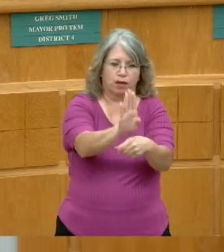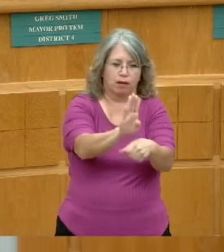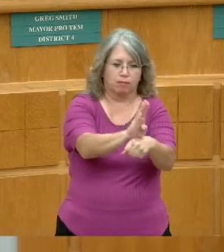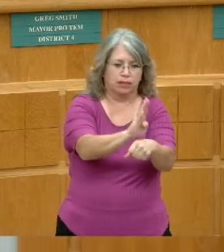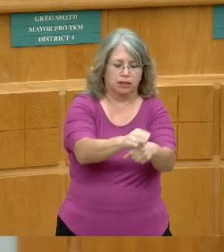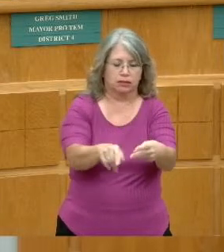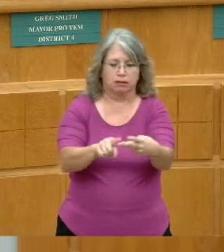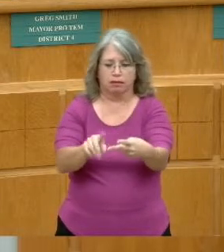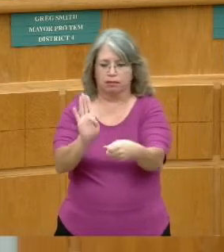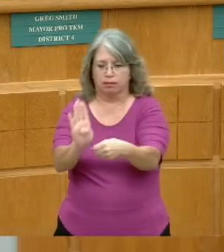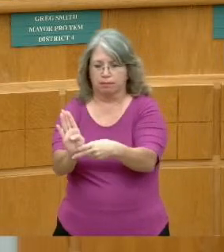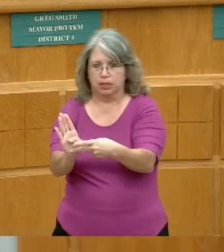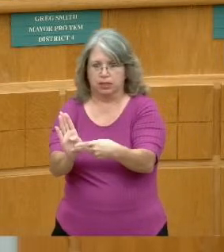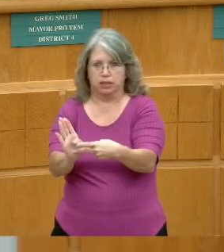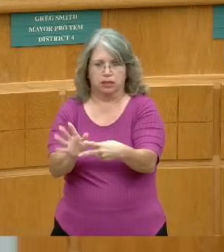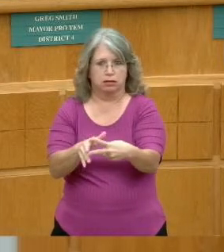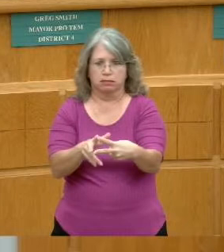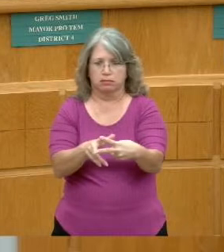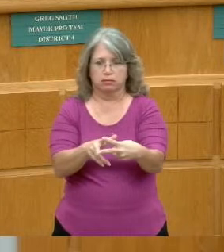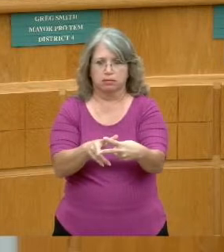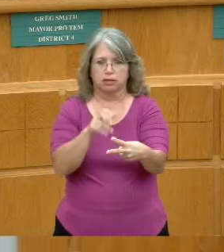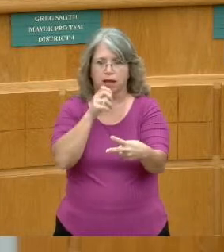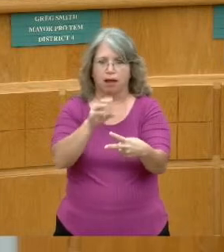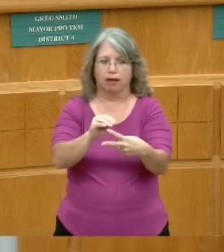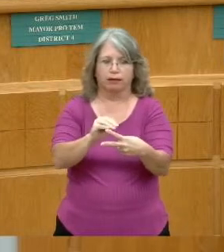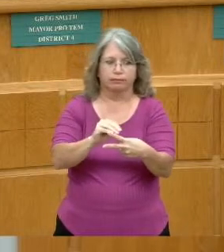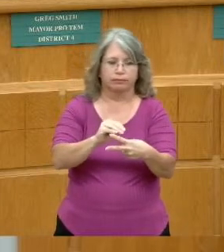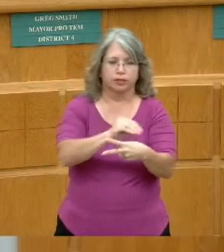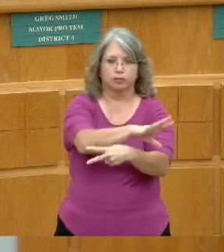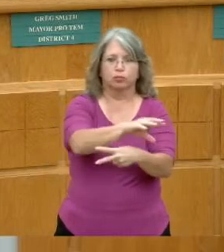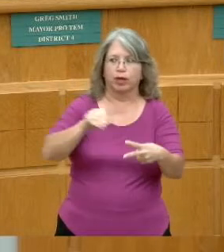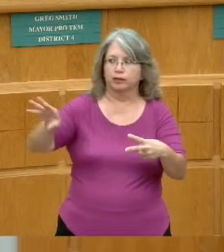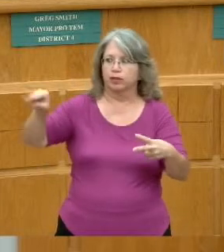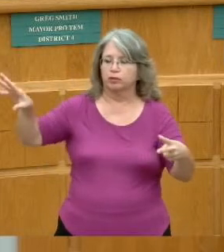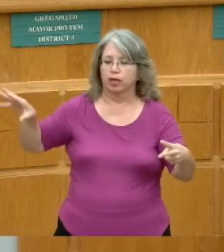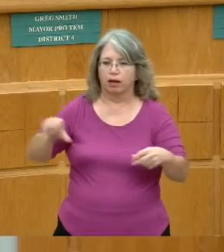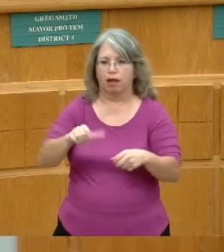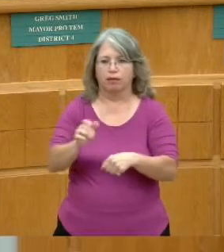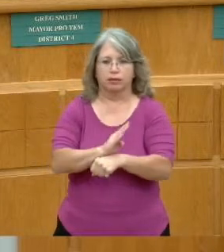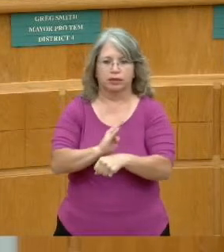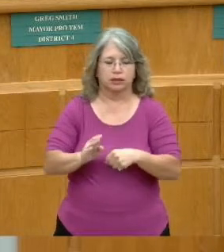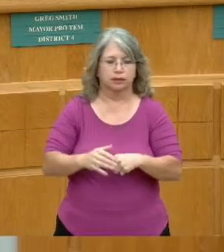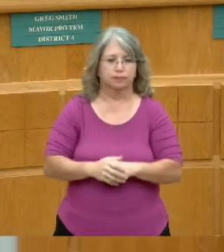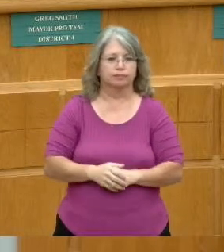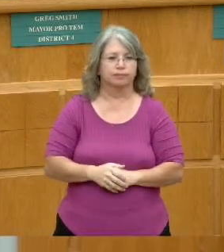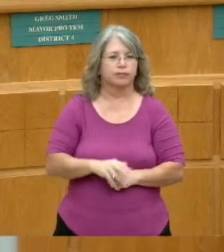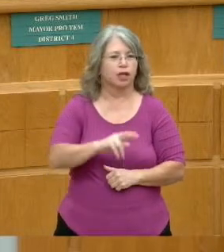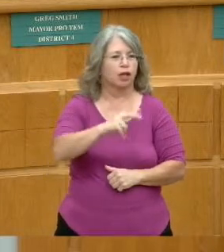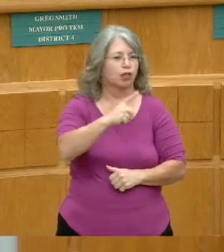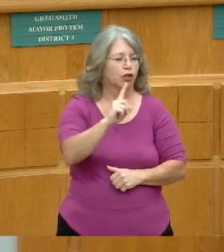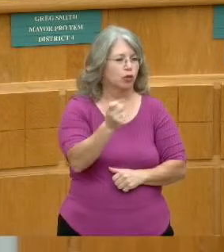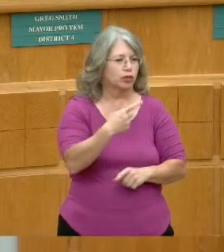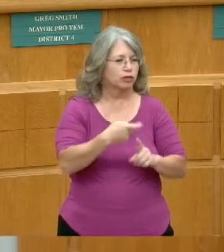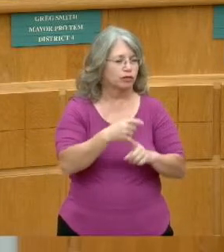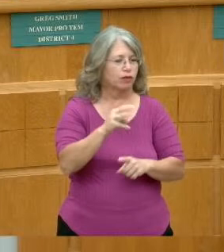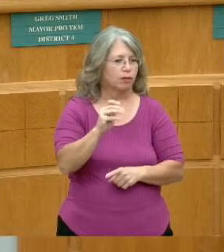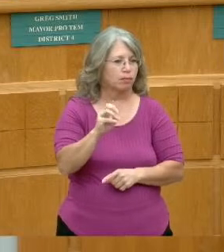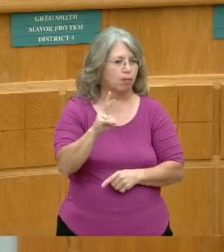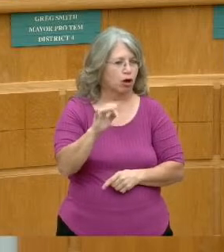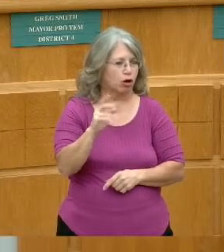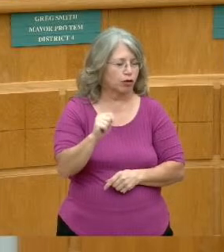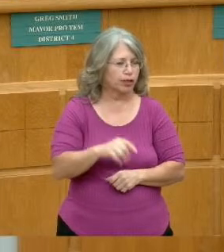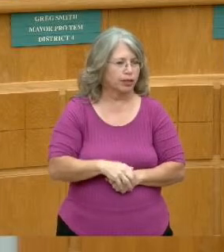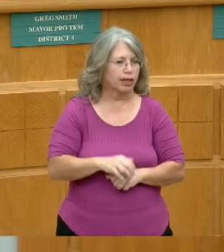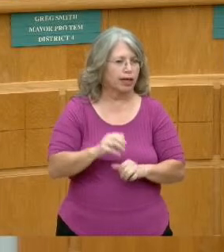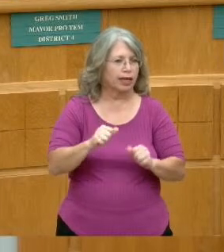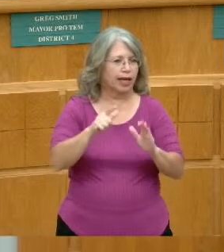the coastal bend right now. Third question is from Margaret. Could low transmissions rates be low because